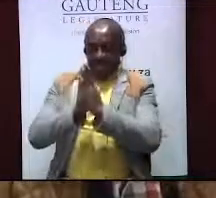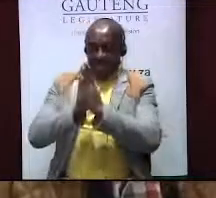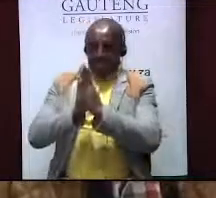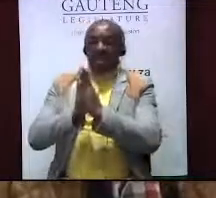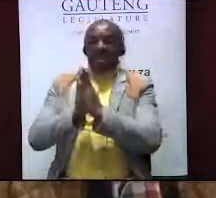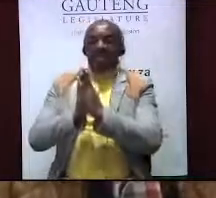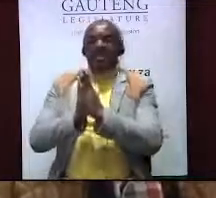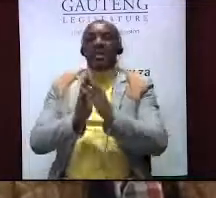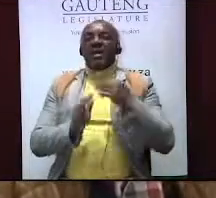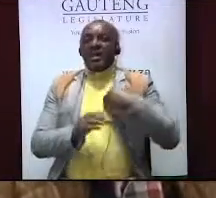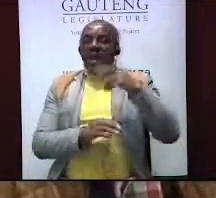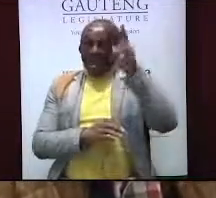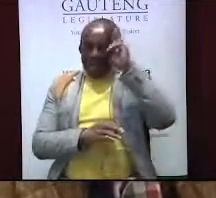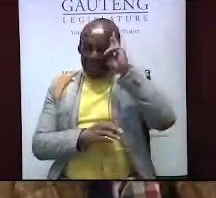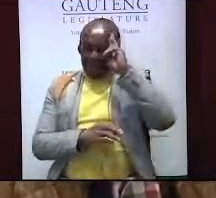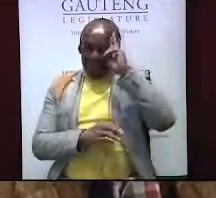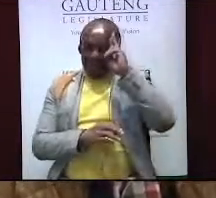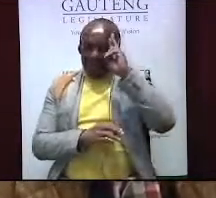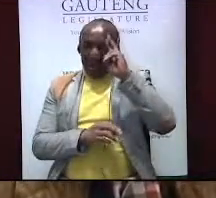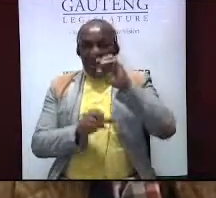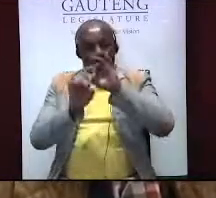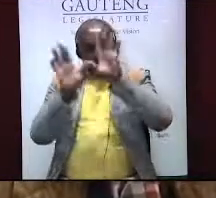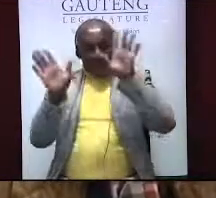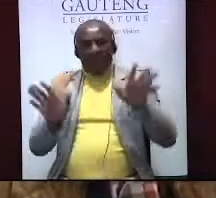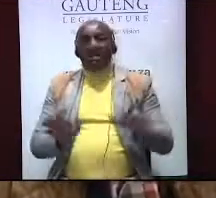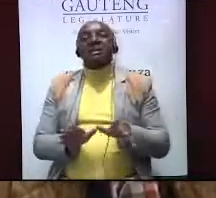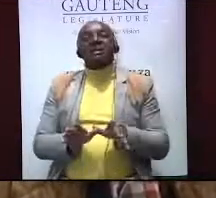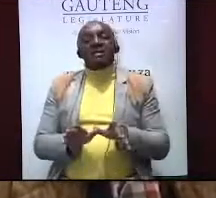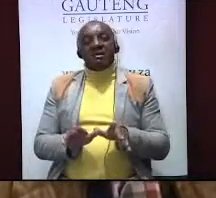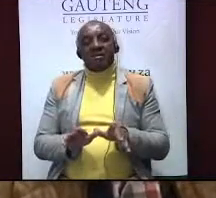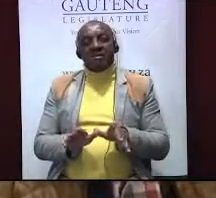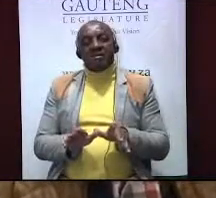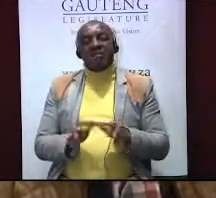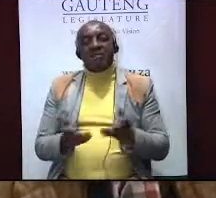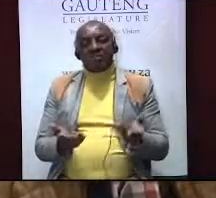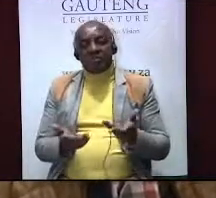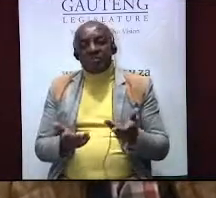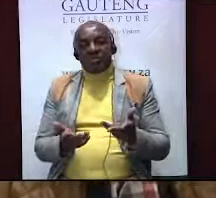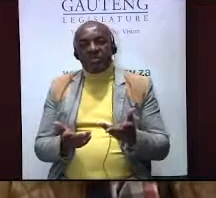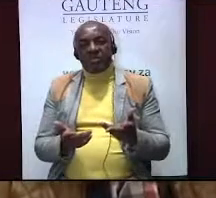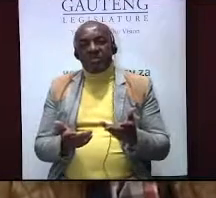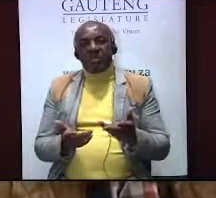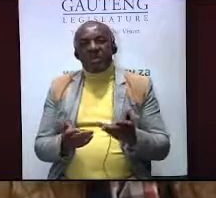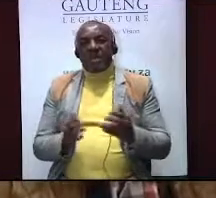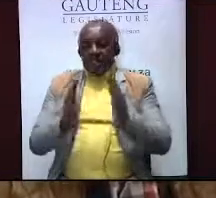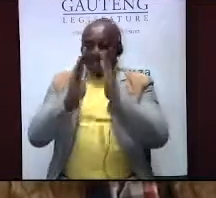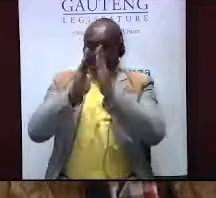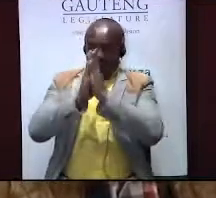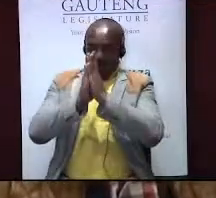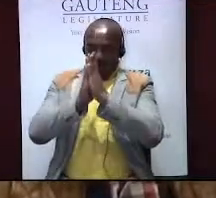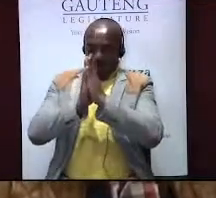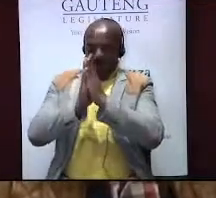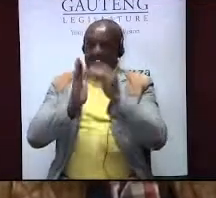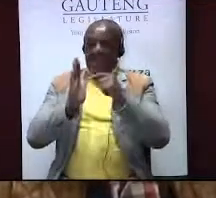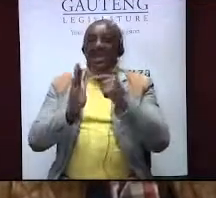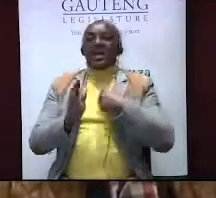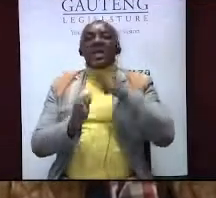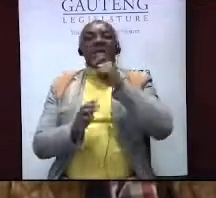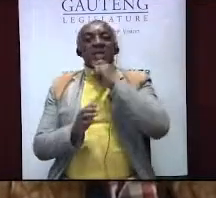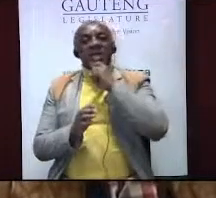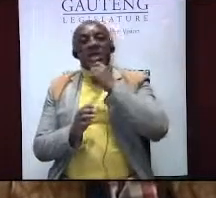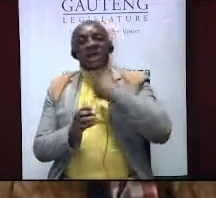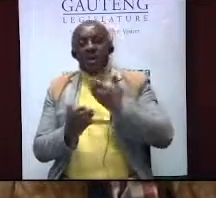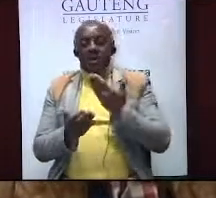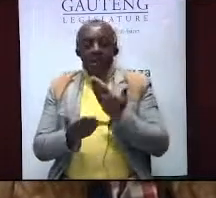gore o wesele ko mohlakeng back in the years ne re fita ka di Thursdays re lo phaka sopo